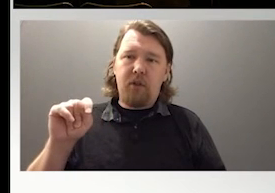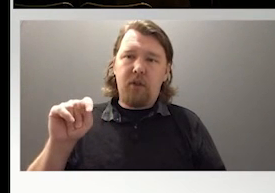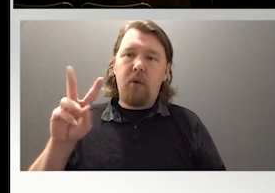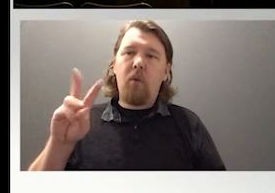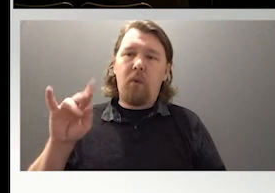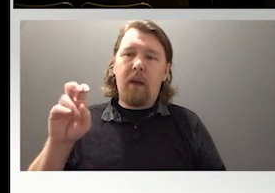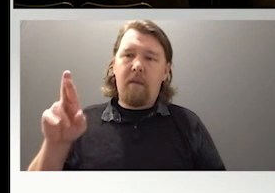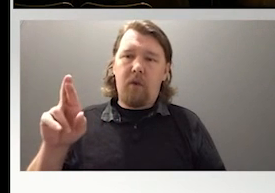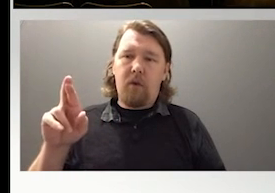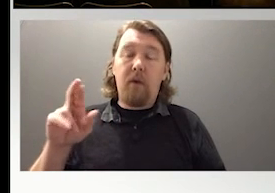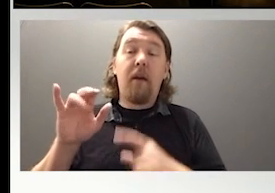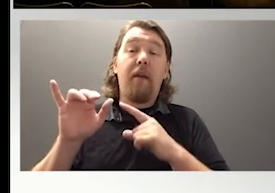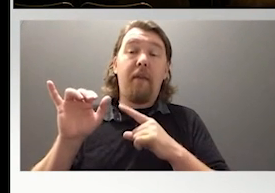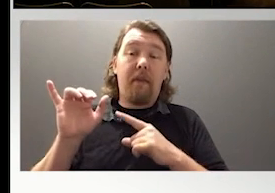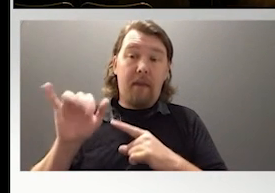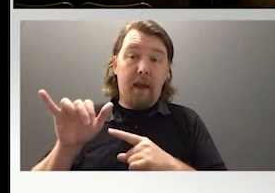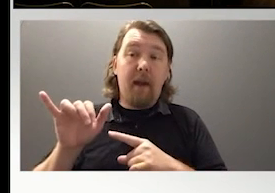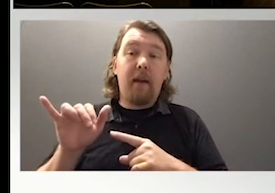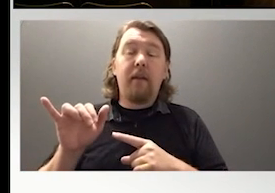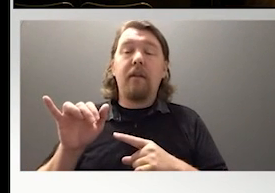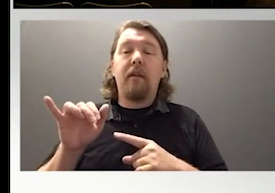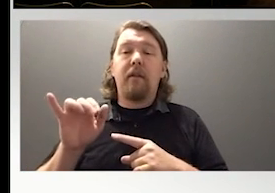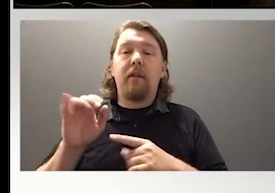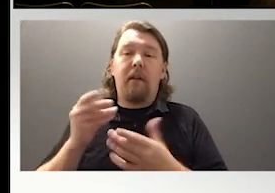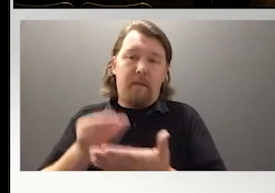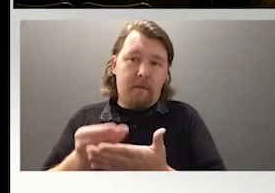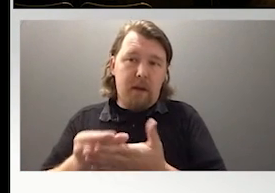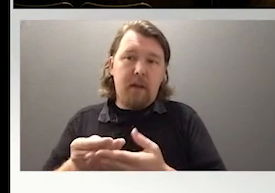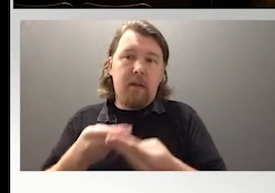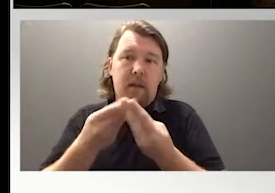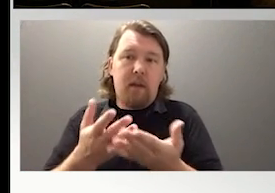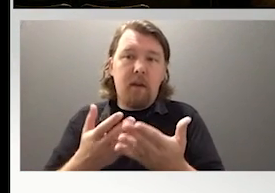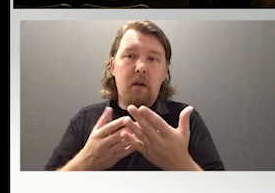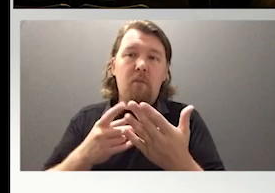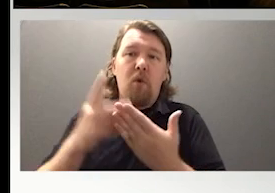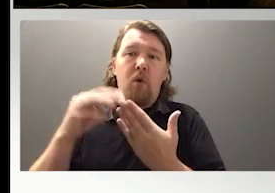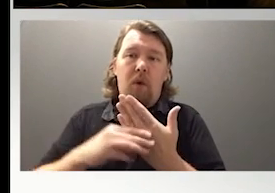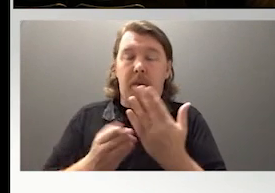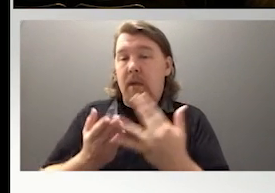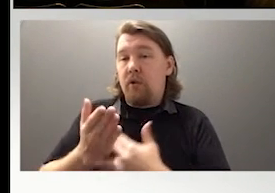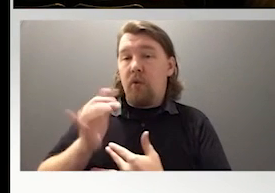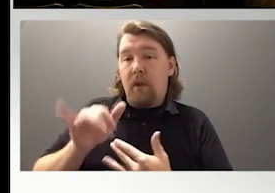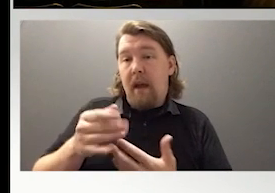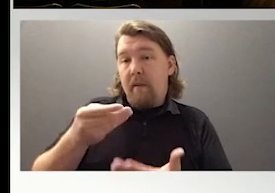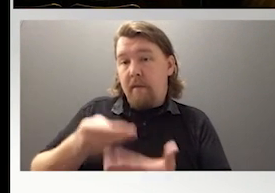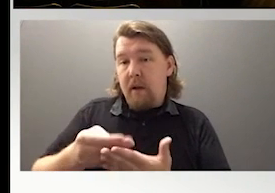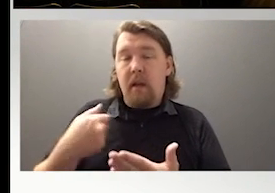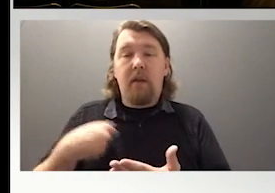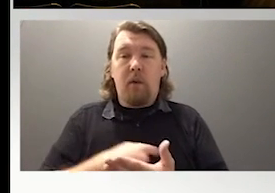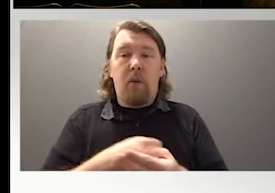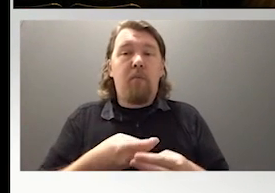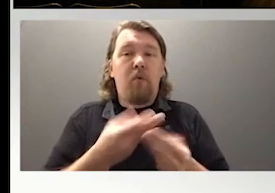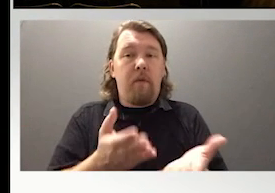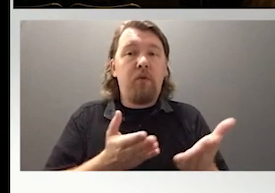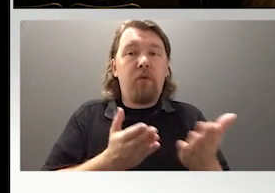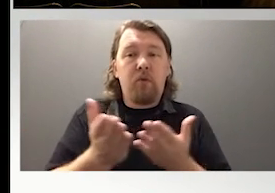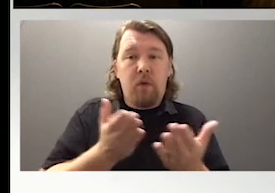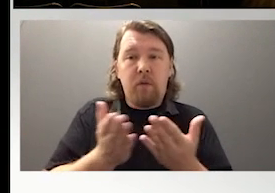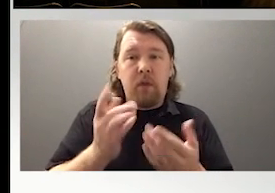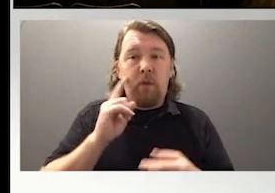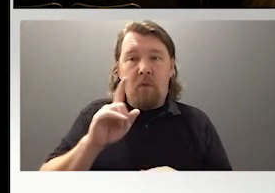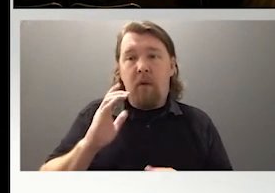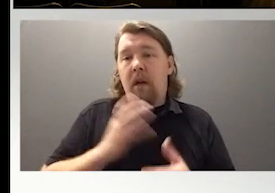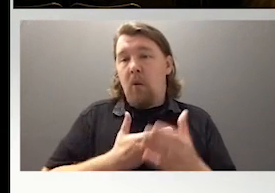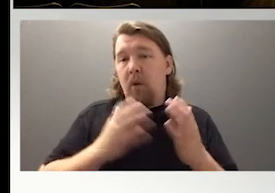iBudget waiver is a funding program that provides, it's through that funding that we provide services to